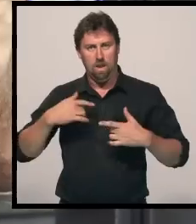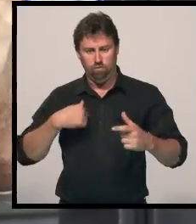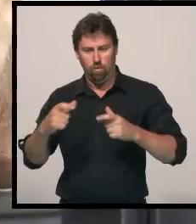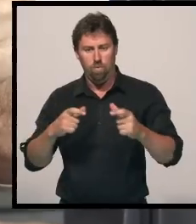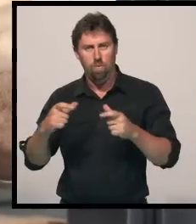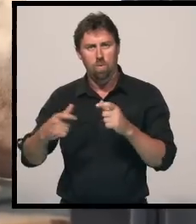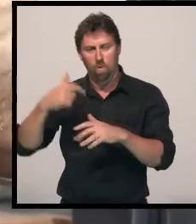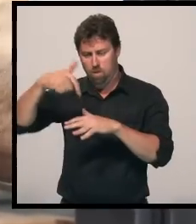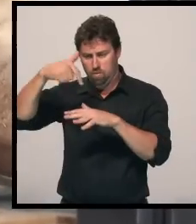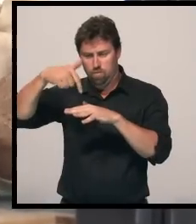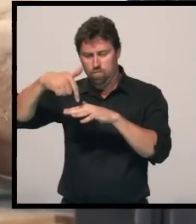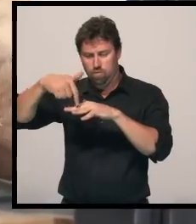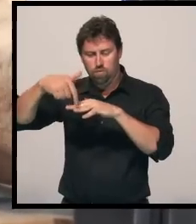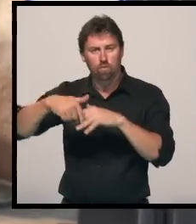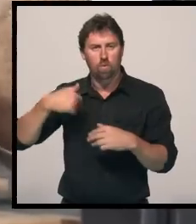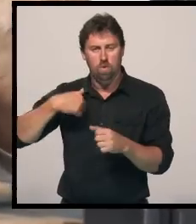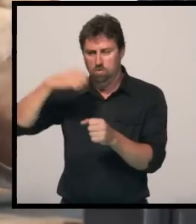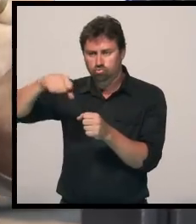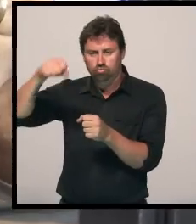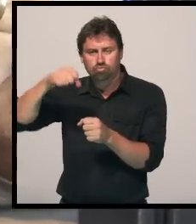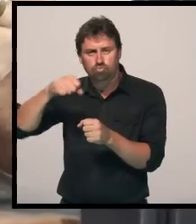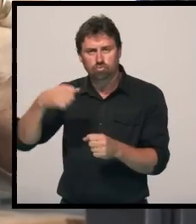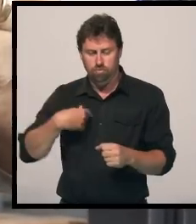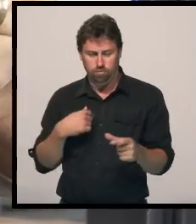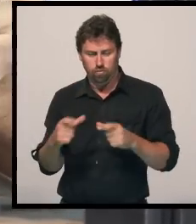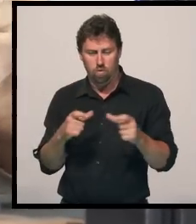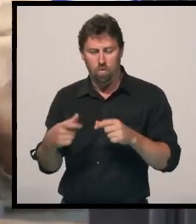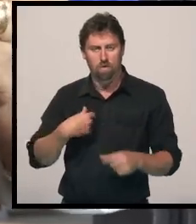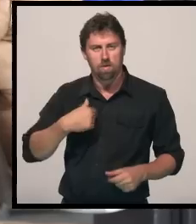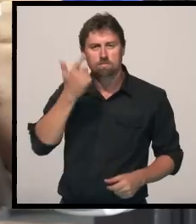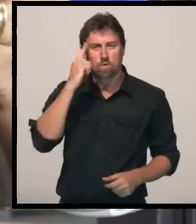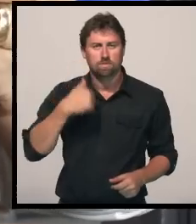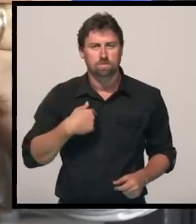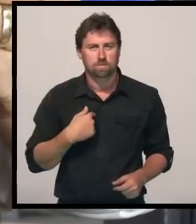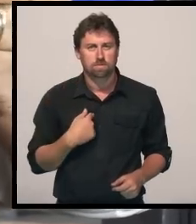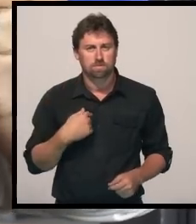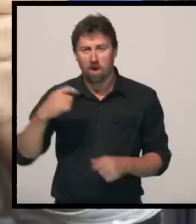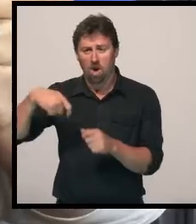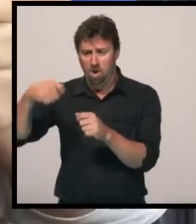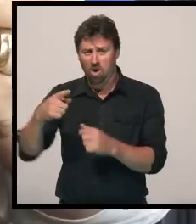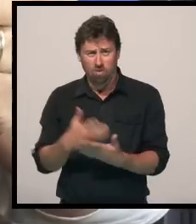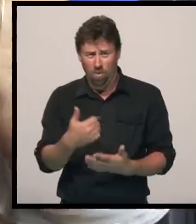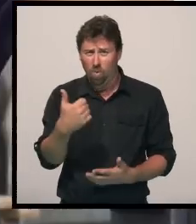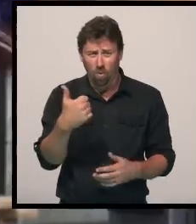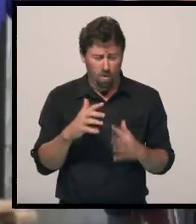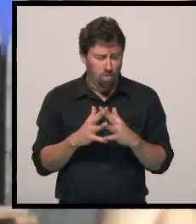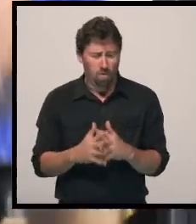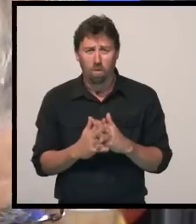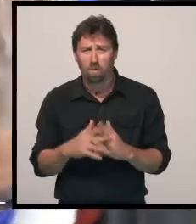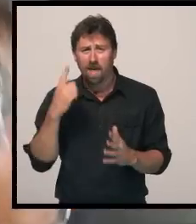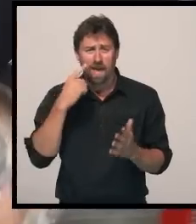control over the depth of hole. But don't be misled, these work very effectively.